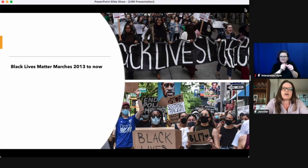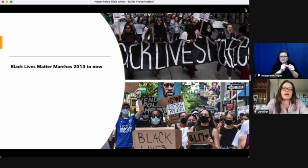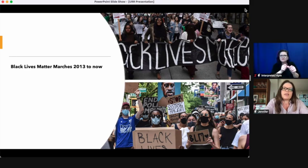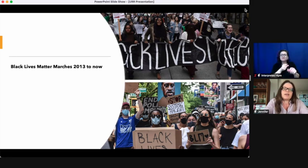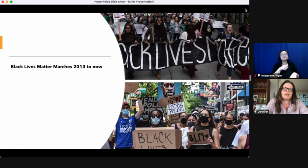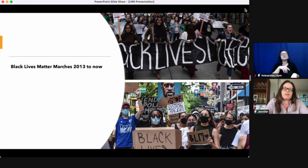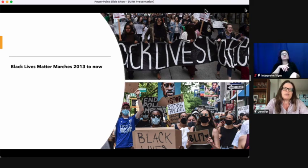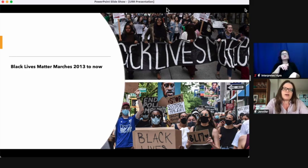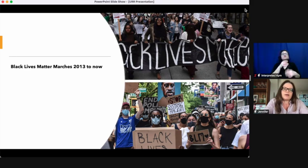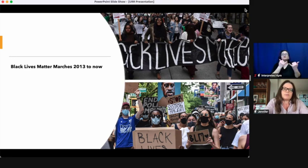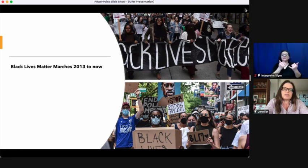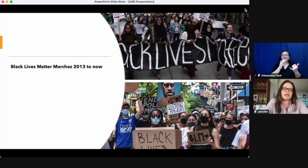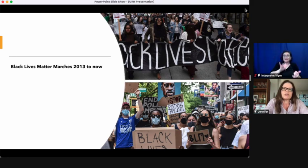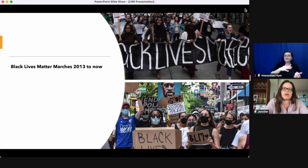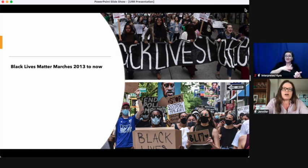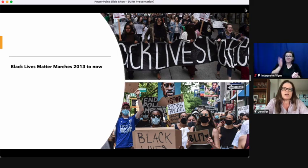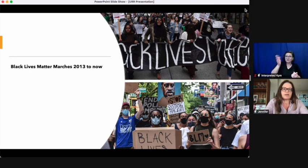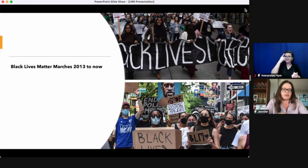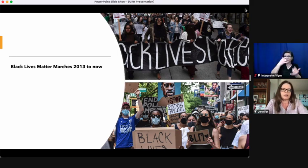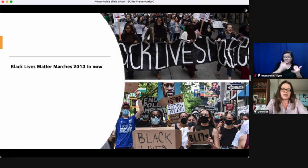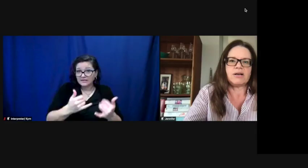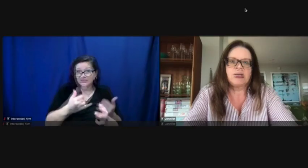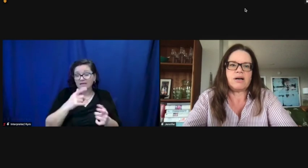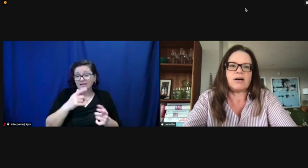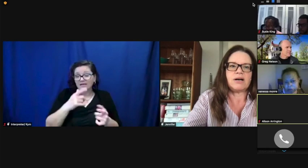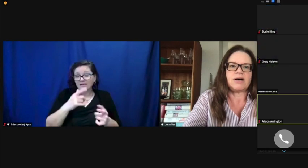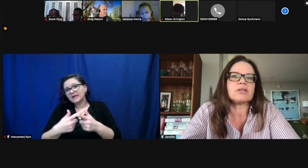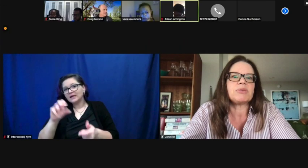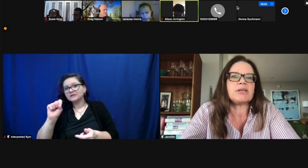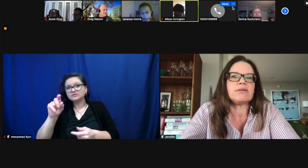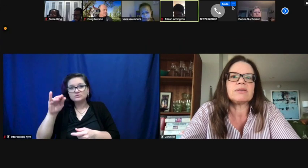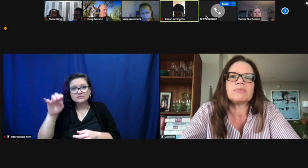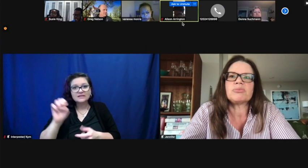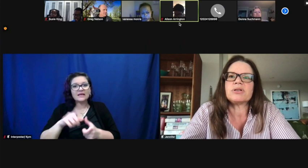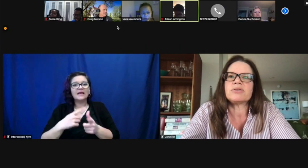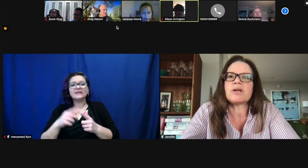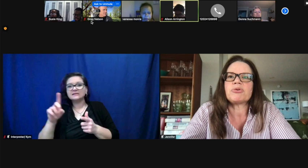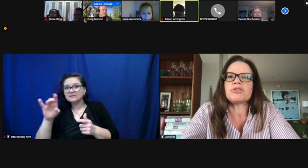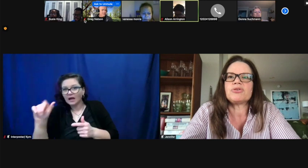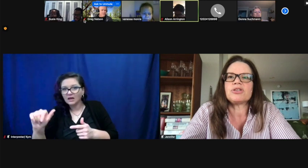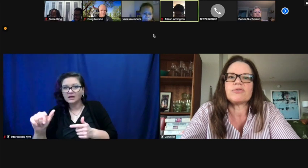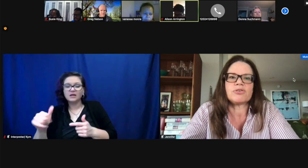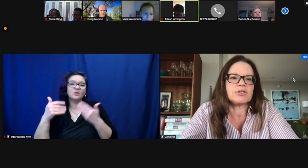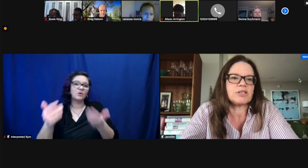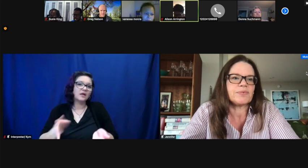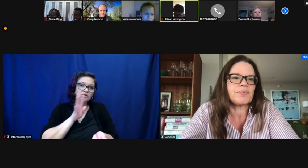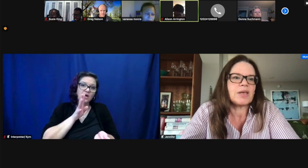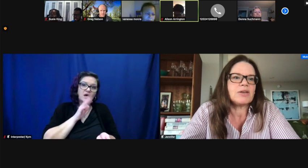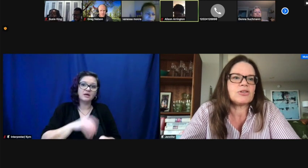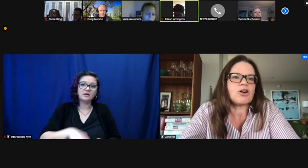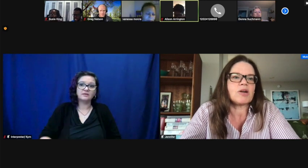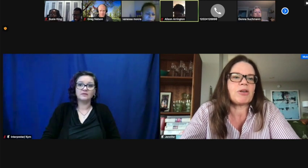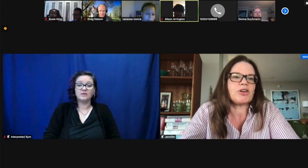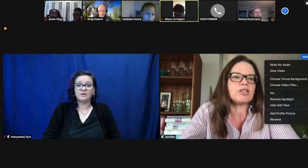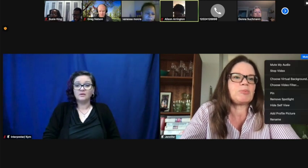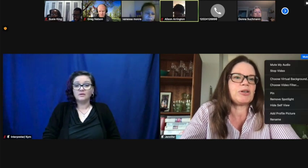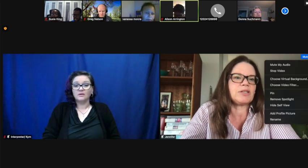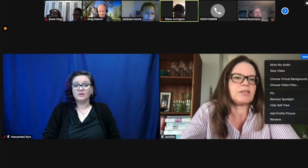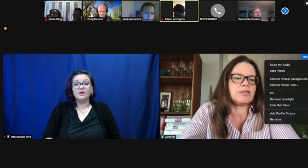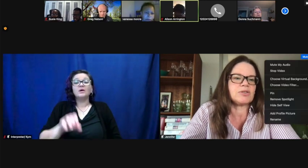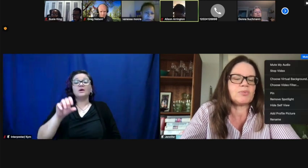Susie talk and then Donna talk about, I'm put Susie on first here, to talk about